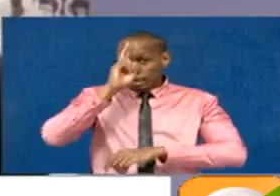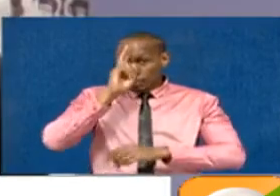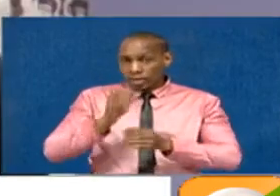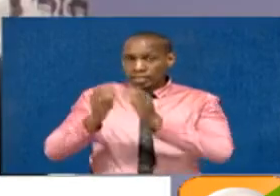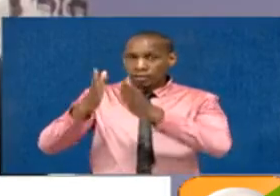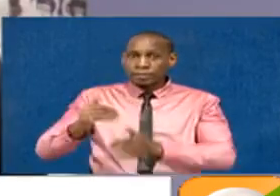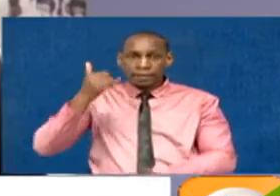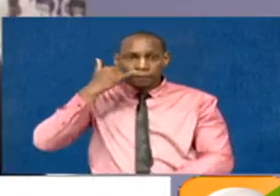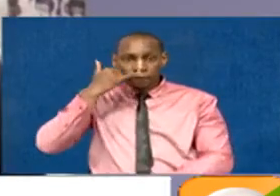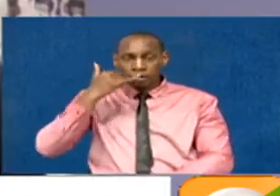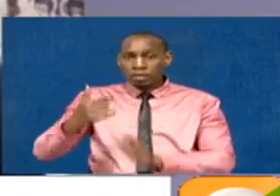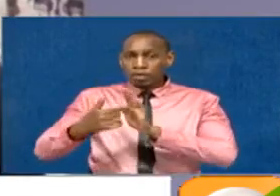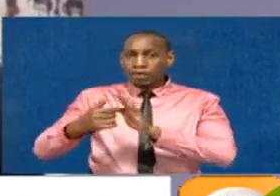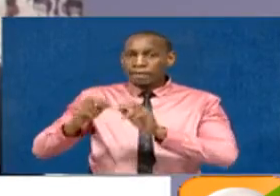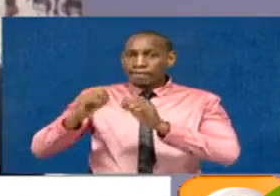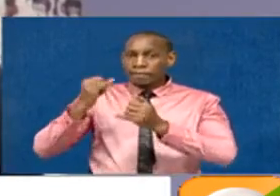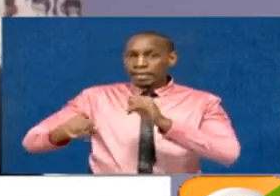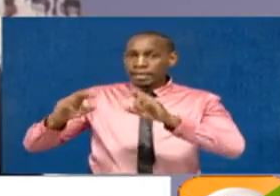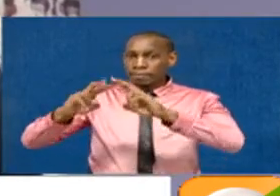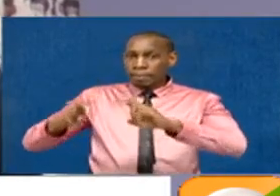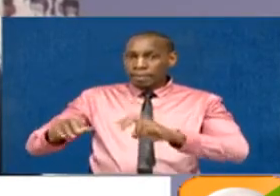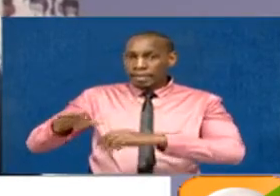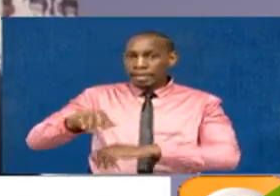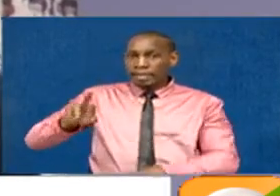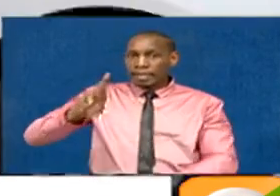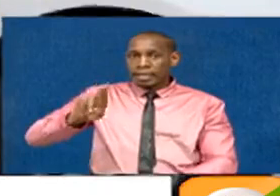the officer's phone signals were last traced to around Naivas,